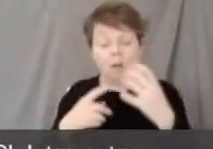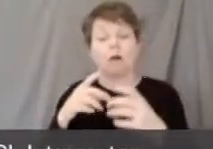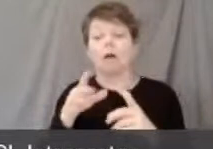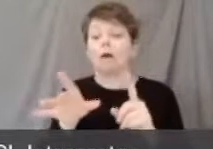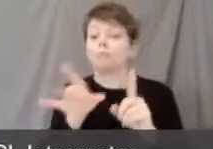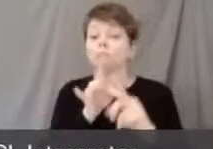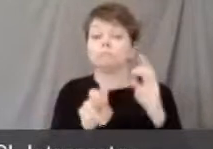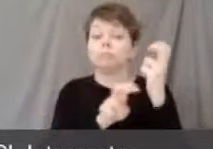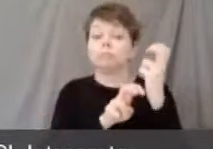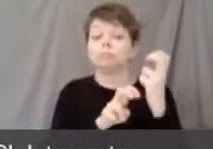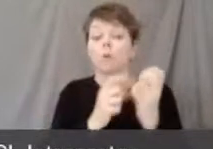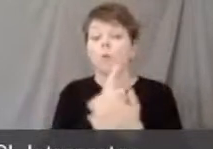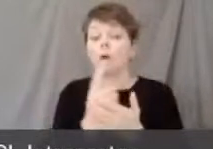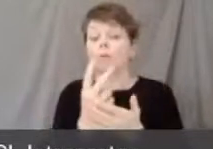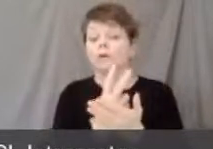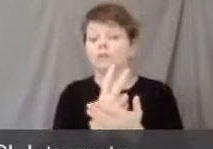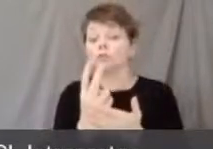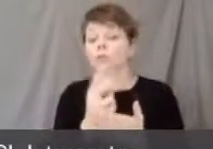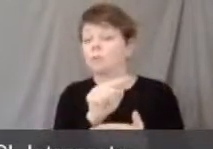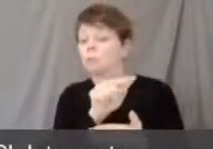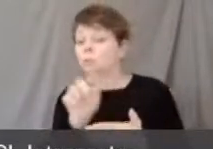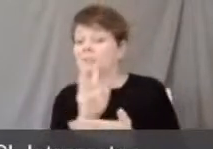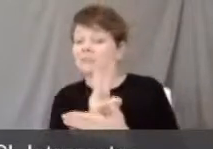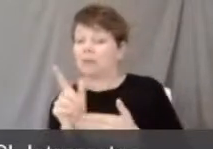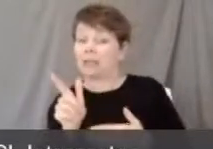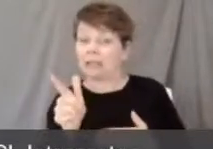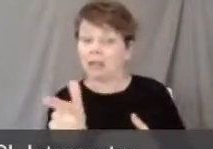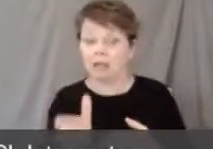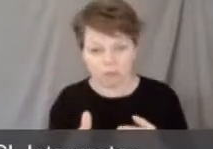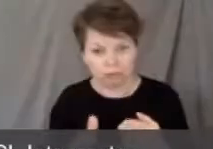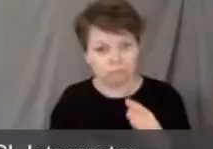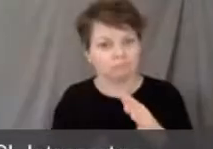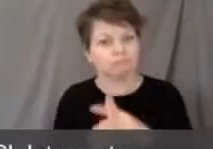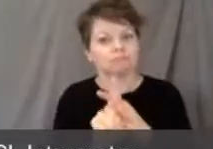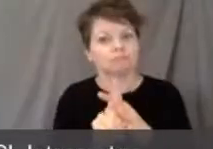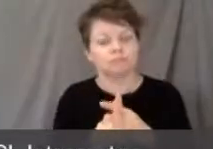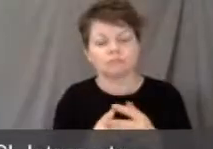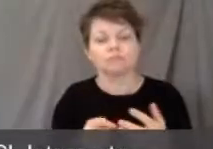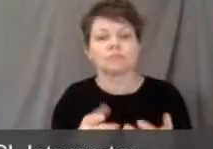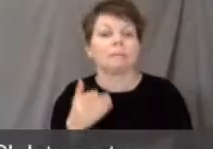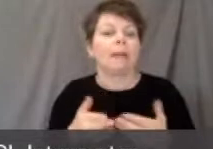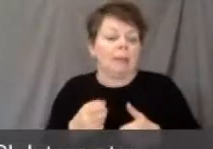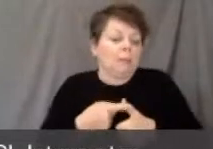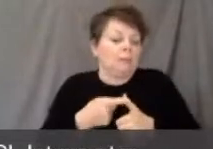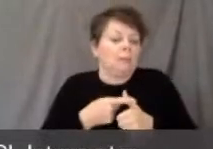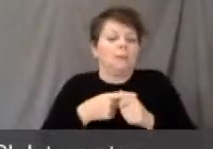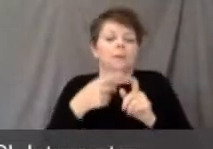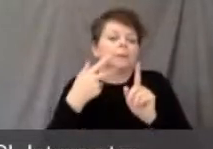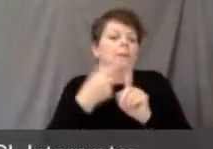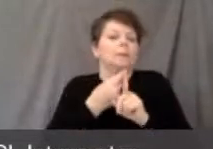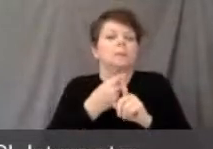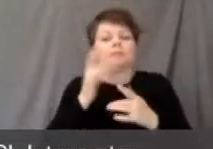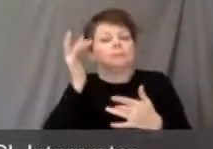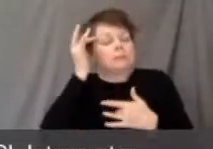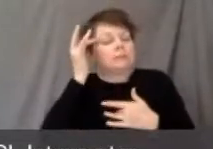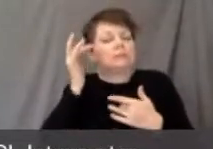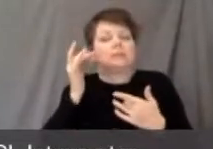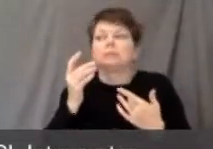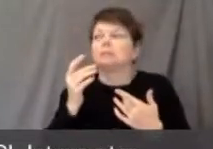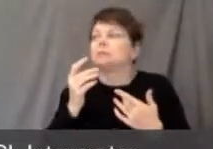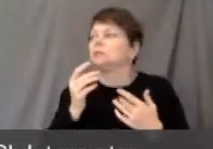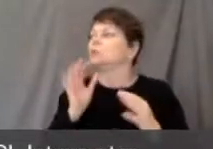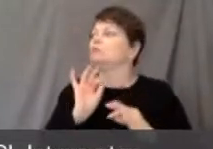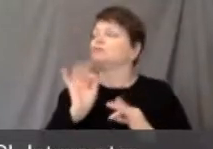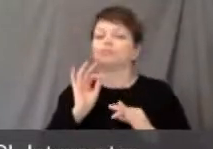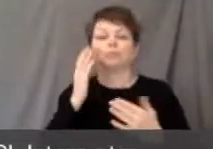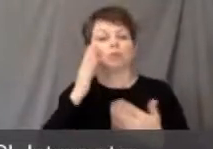after the initial COVID infection. And that infection may be severe, but it could also be completely asymptomatic. Sometimes kids don't even know that they